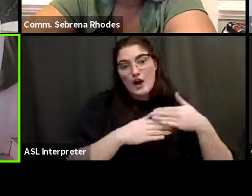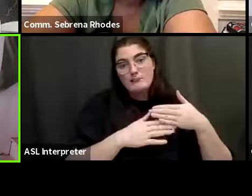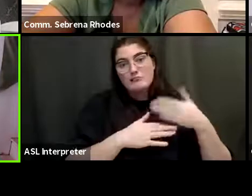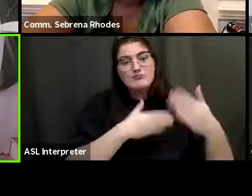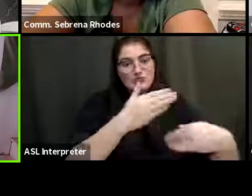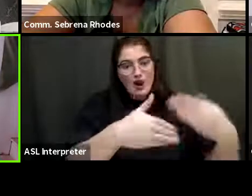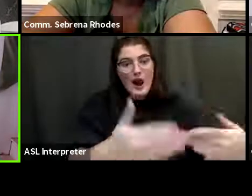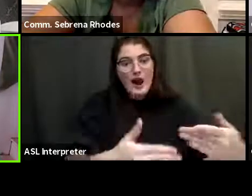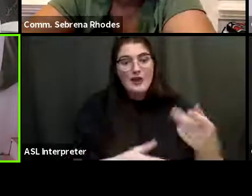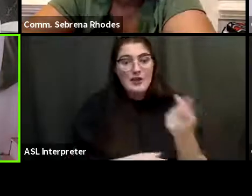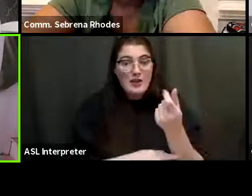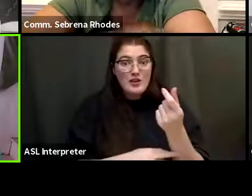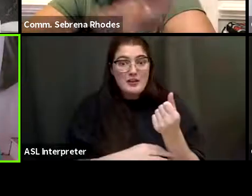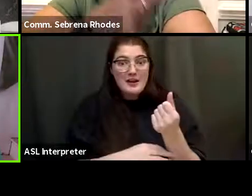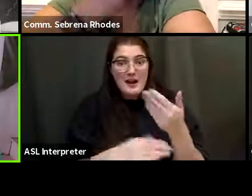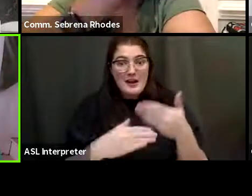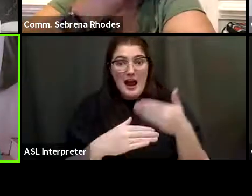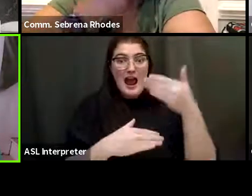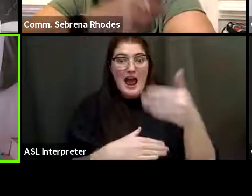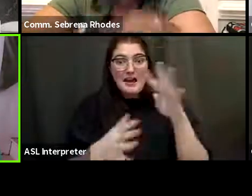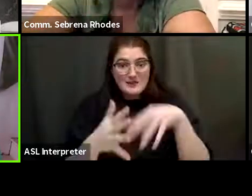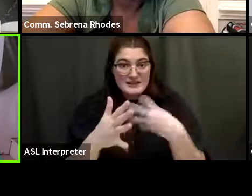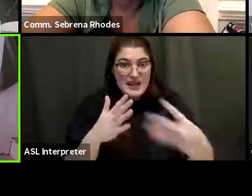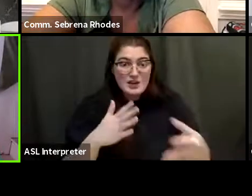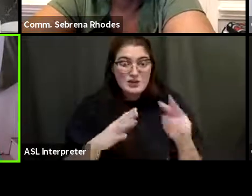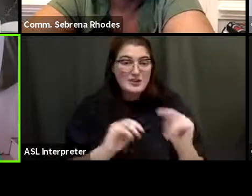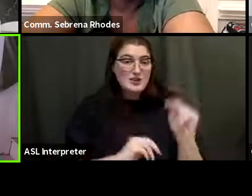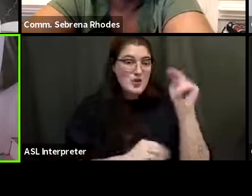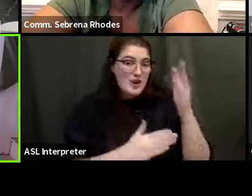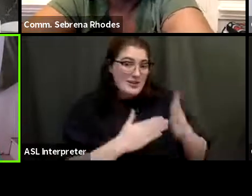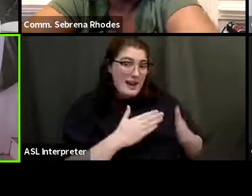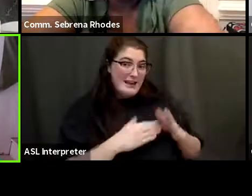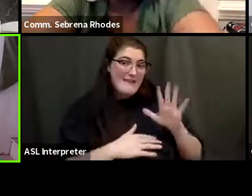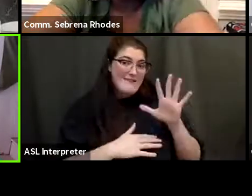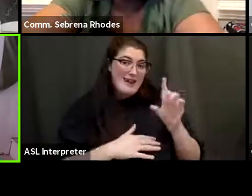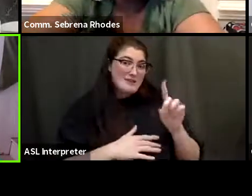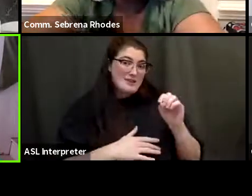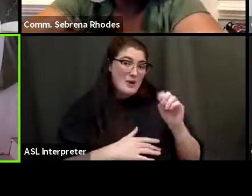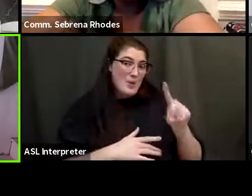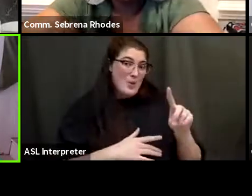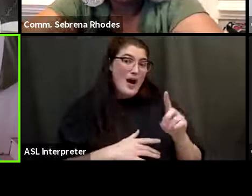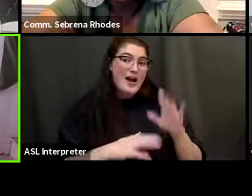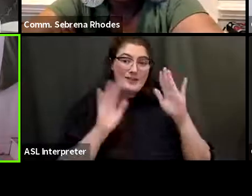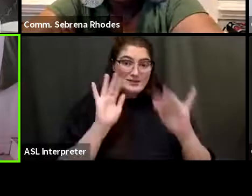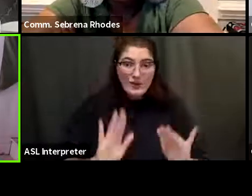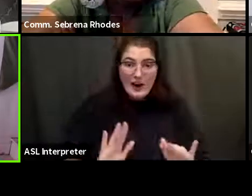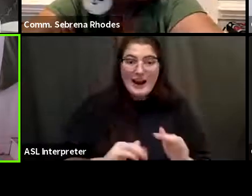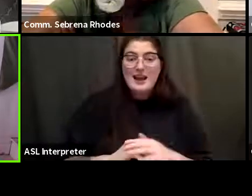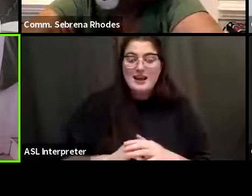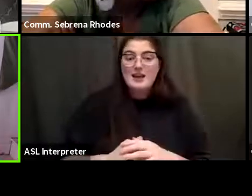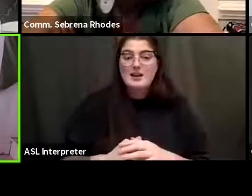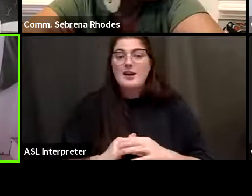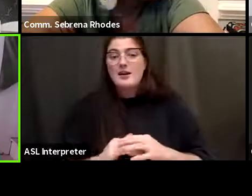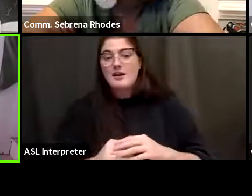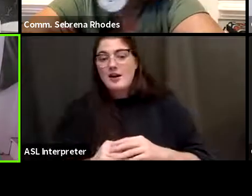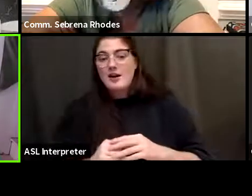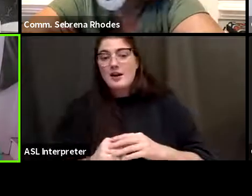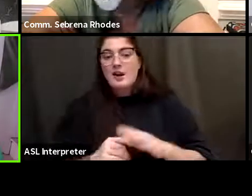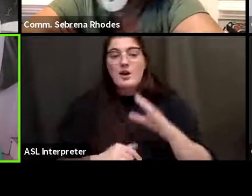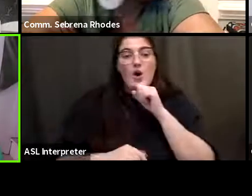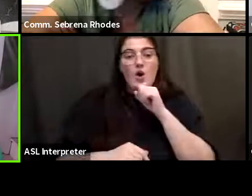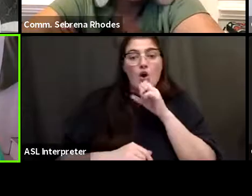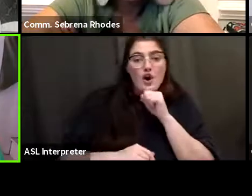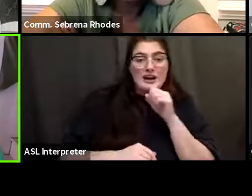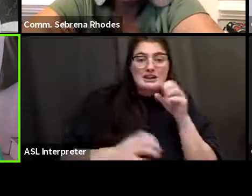They're actually a little bit ahead of schedule on the northern end over in 5D01. That's great. The Orange